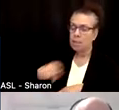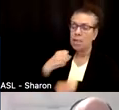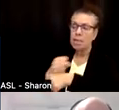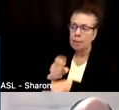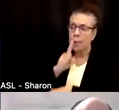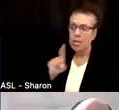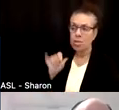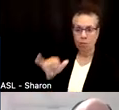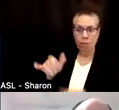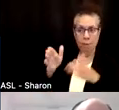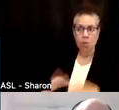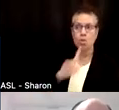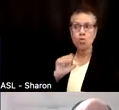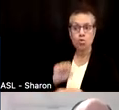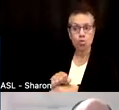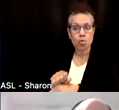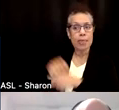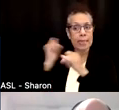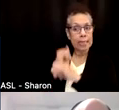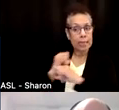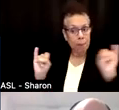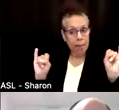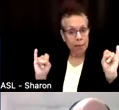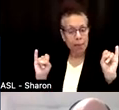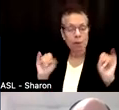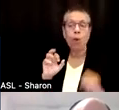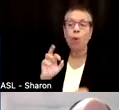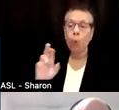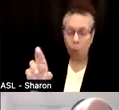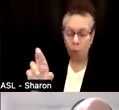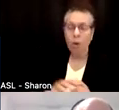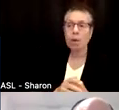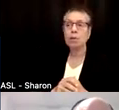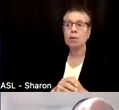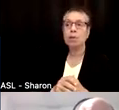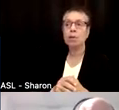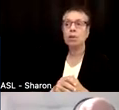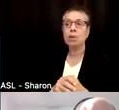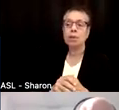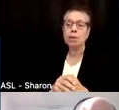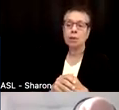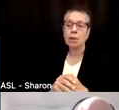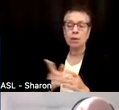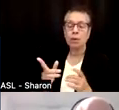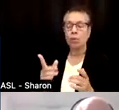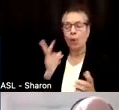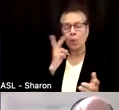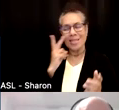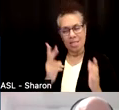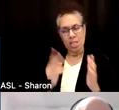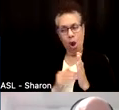that person was truly an independent contractor or was simply being, what we see a lot